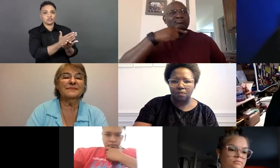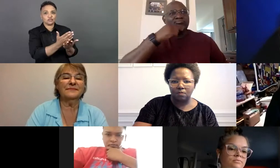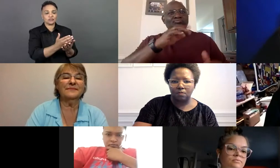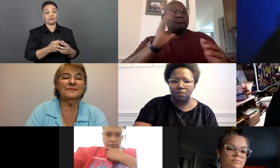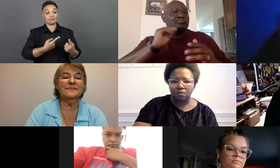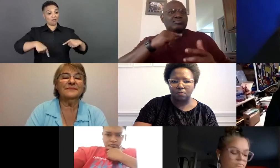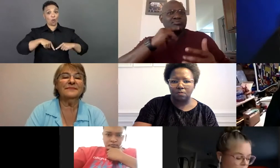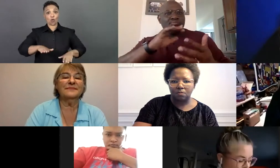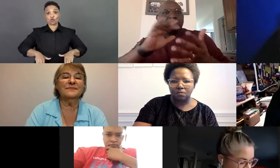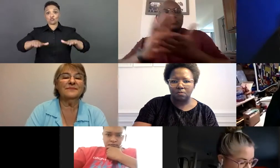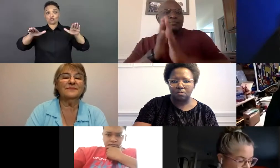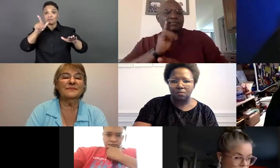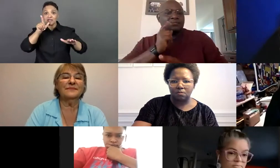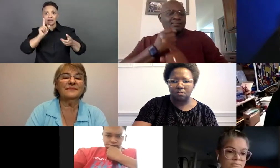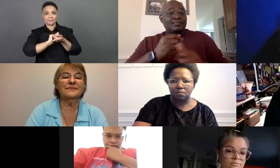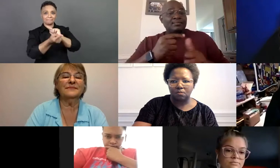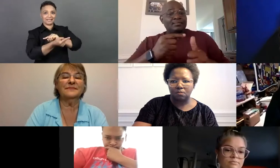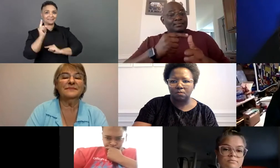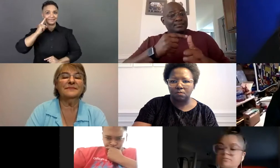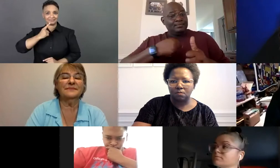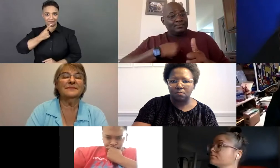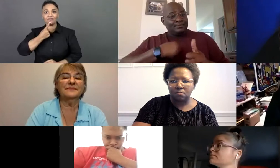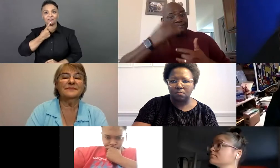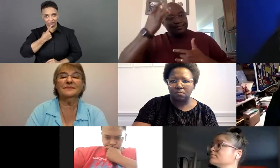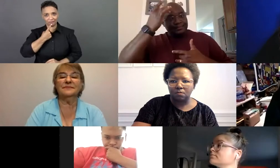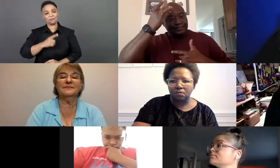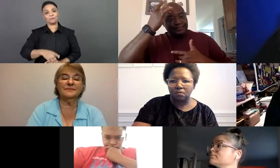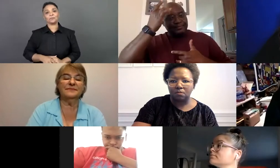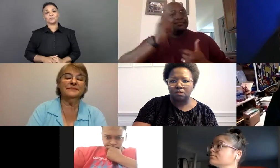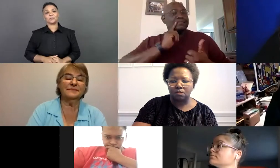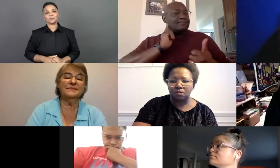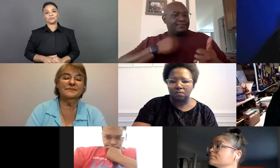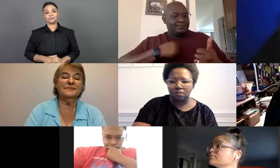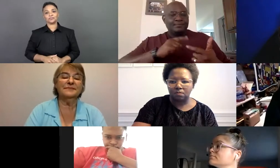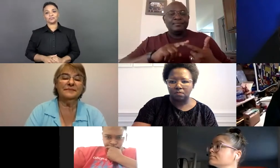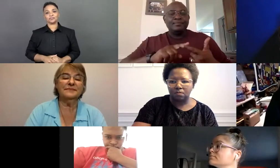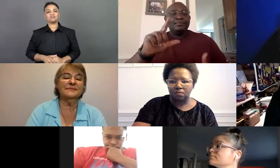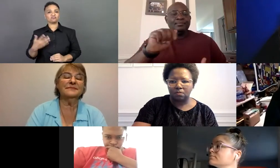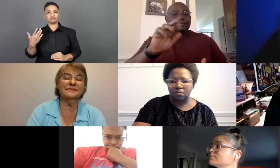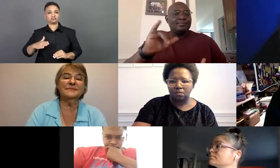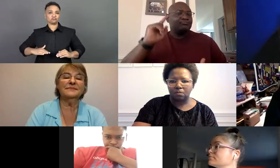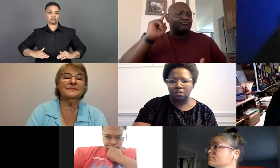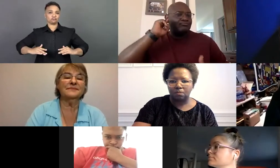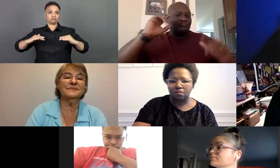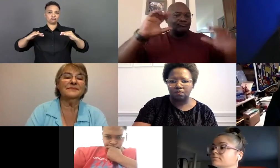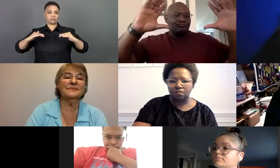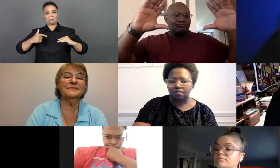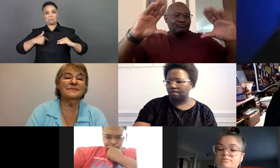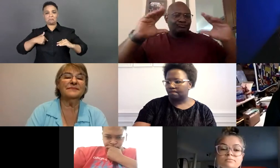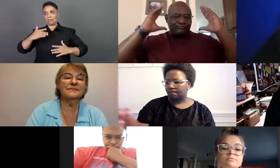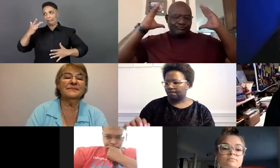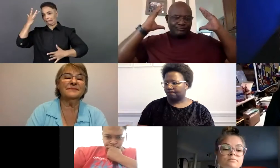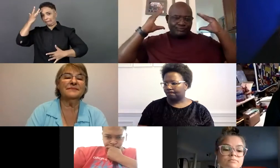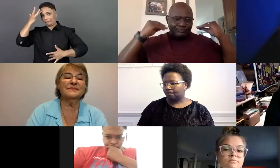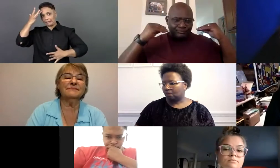later on. We were born hearing and then became deaf at some point. I was ill.